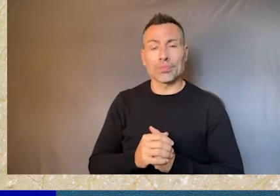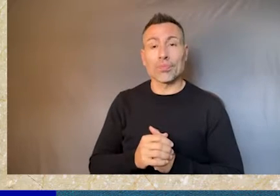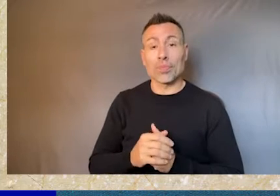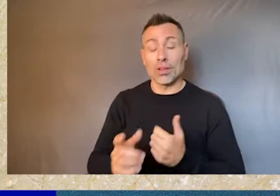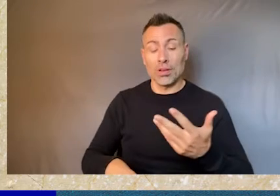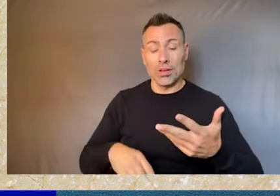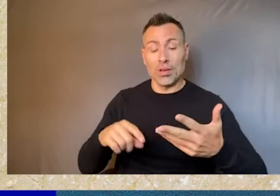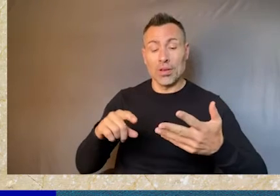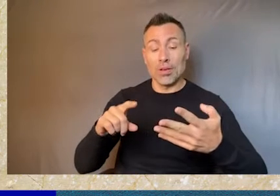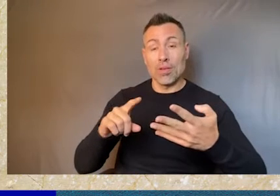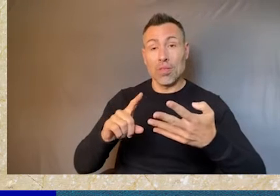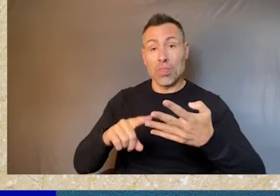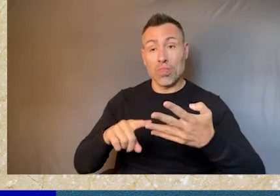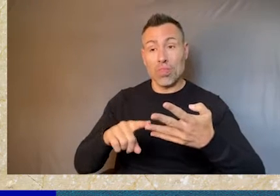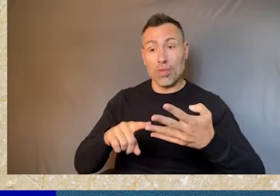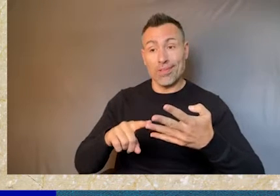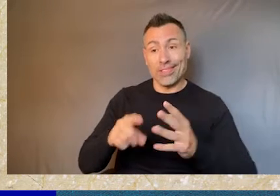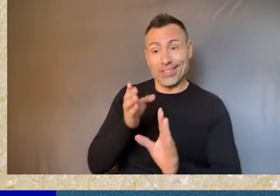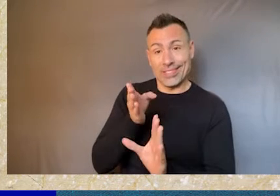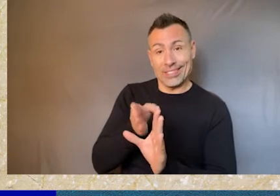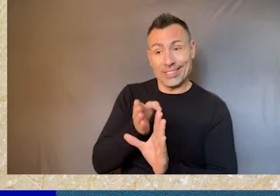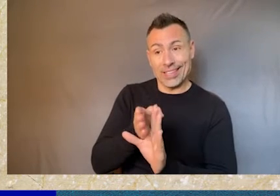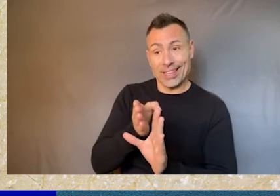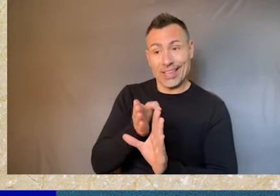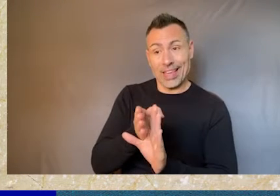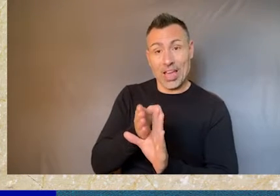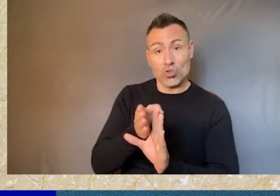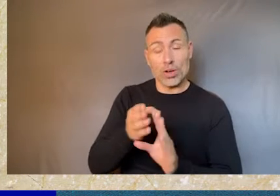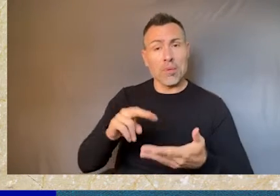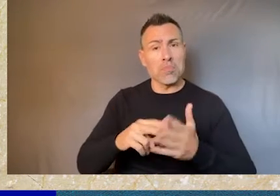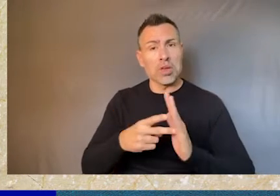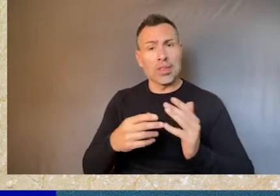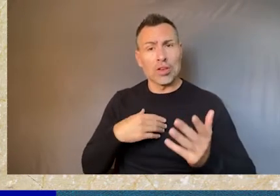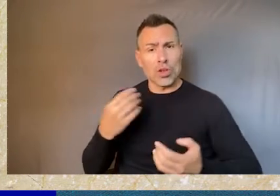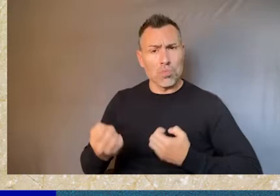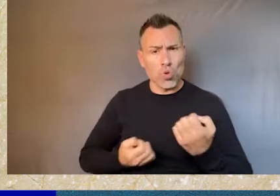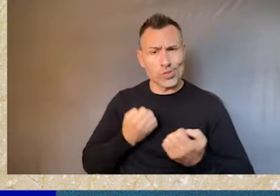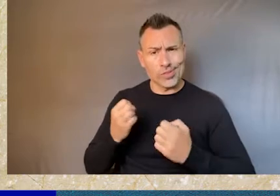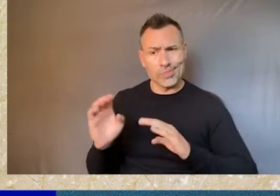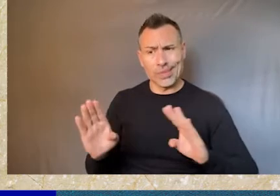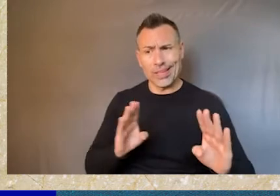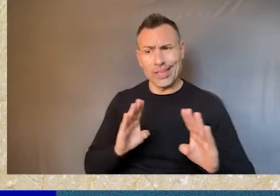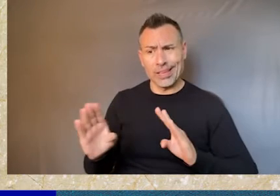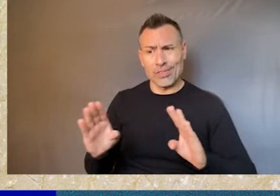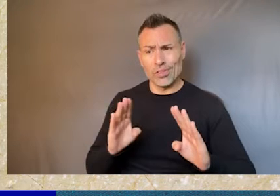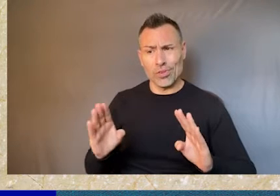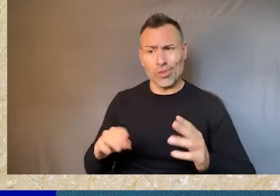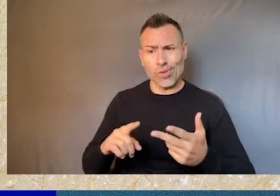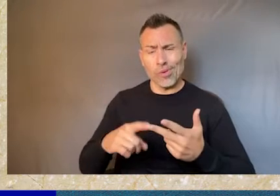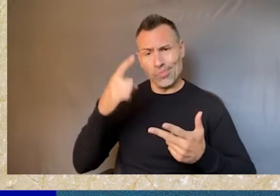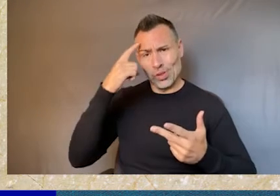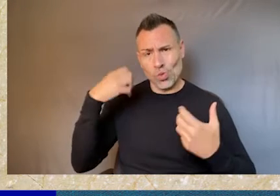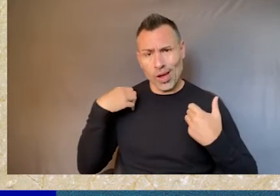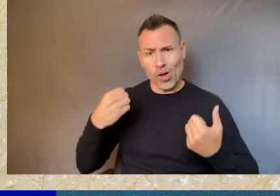produce emotional, behavioral, or mental health issues. And some examples are depressive disorders or post-traumatic